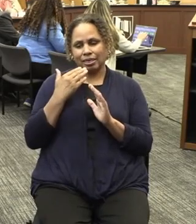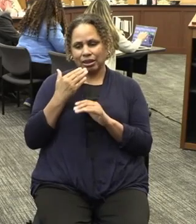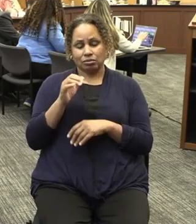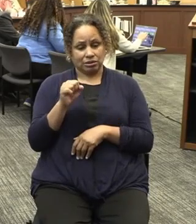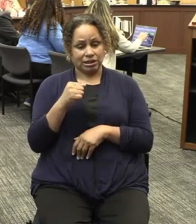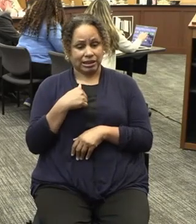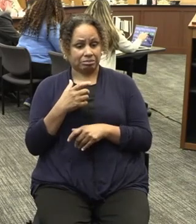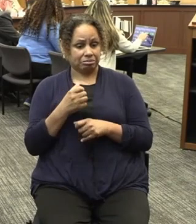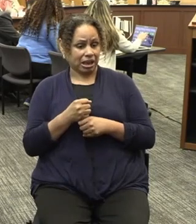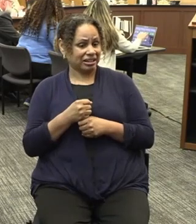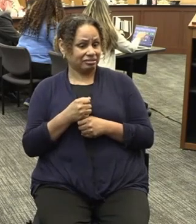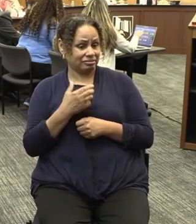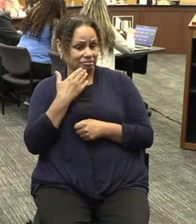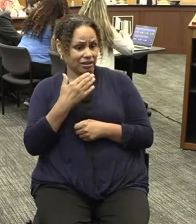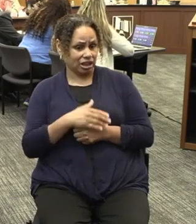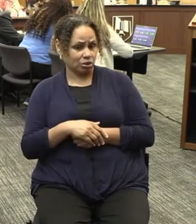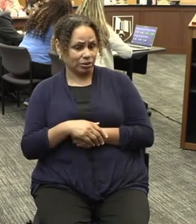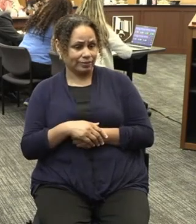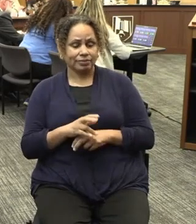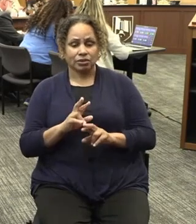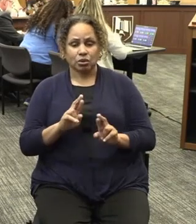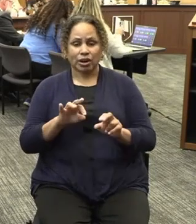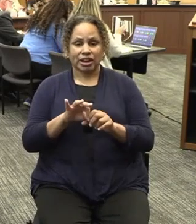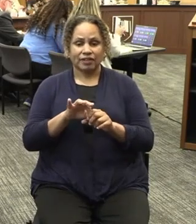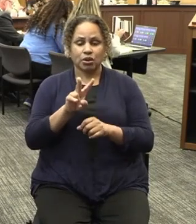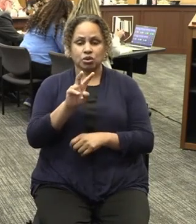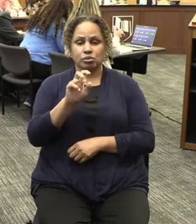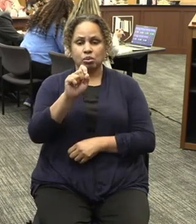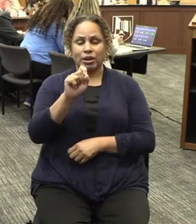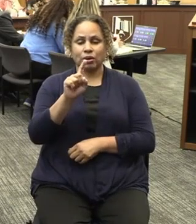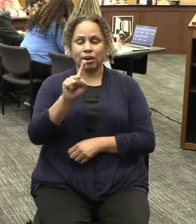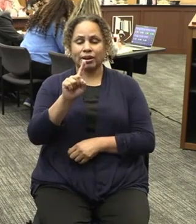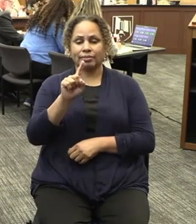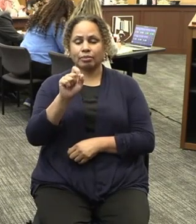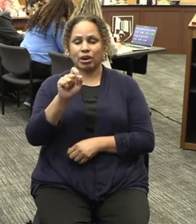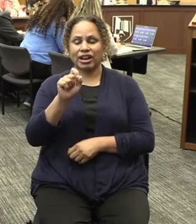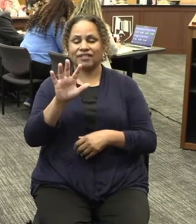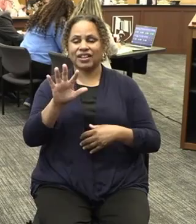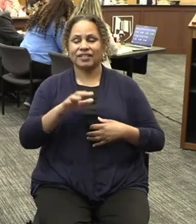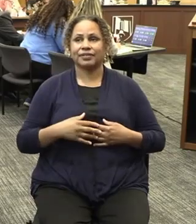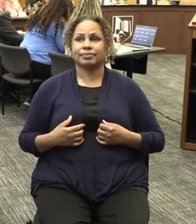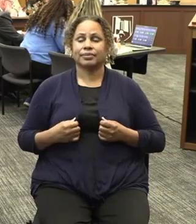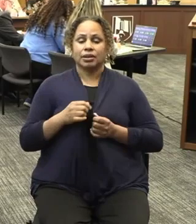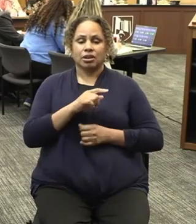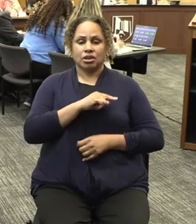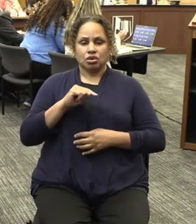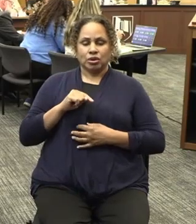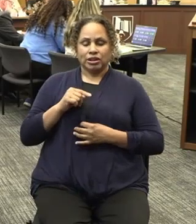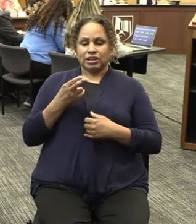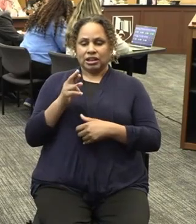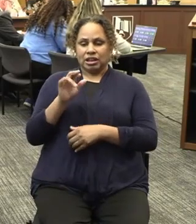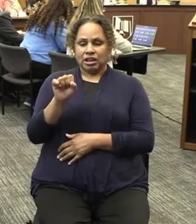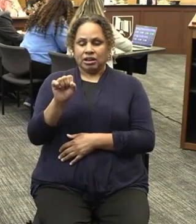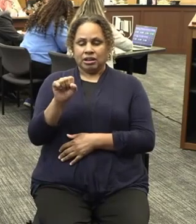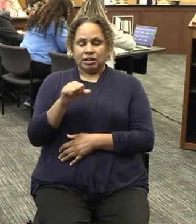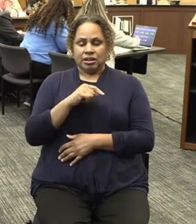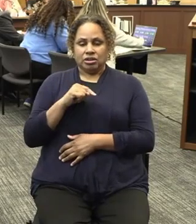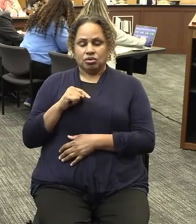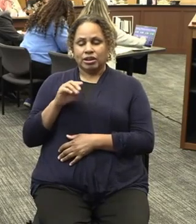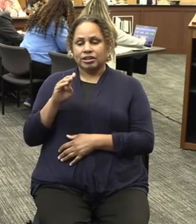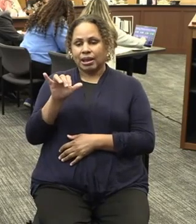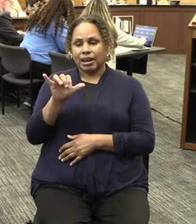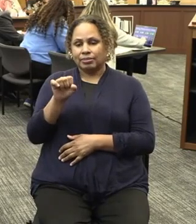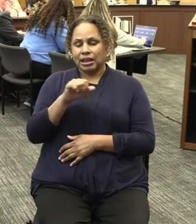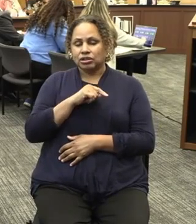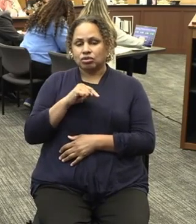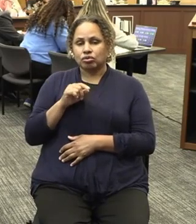you. We are ready to vote on 2.1.5. Trustee Harris, Yes. trustee Bottomley, Yes. trustee